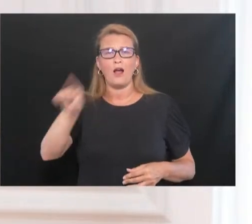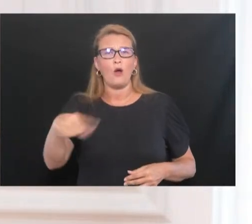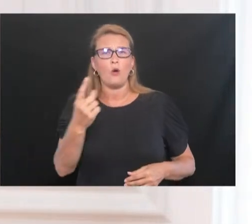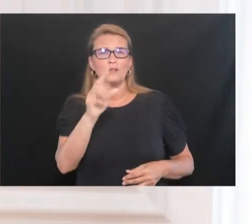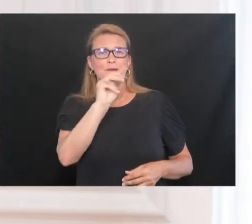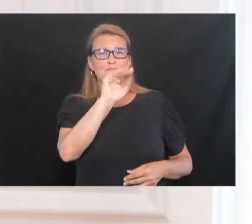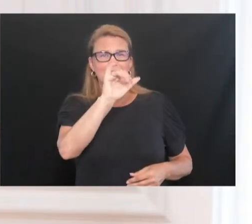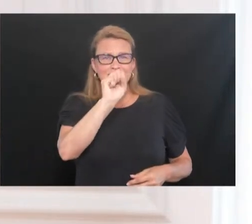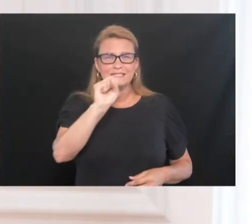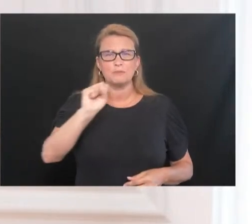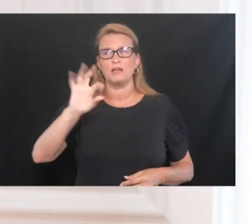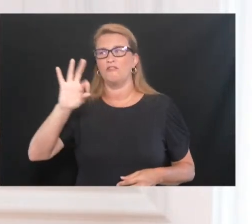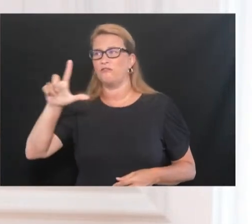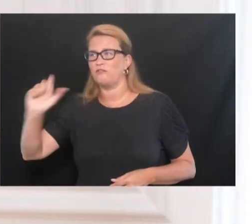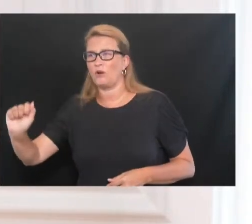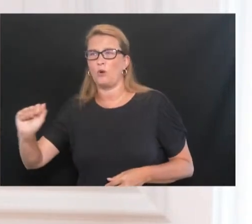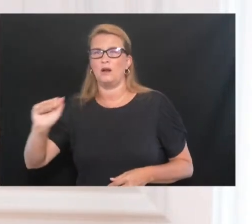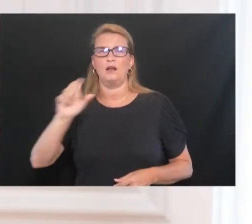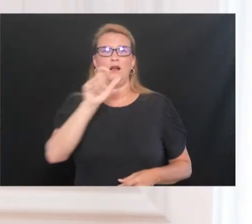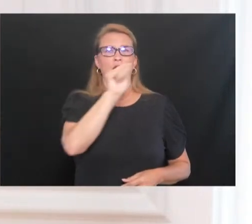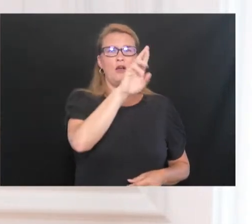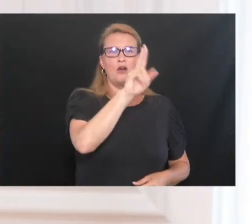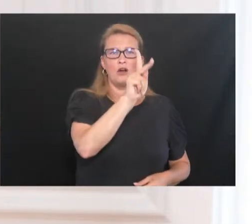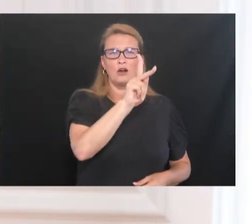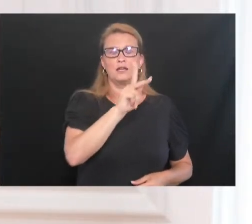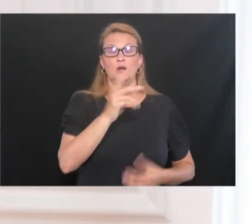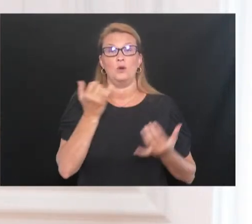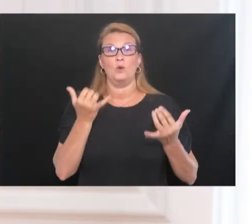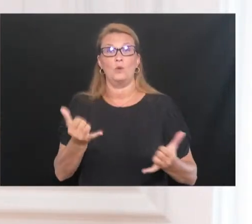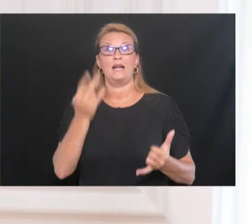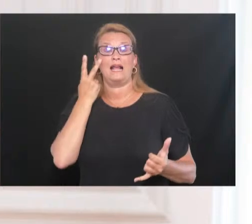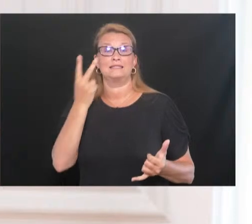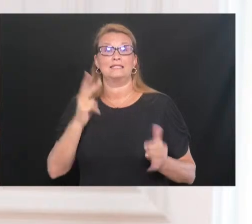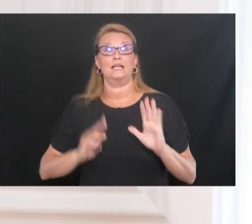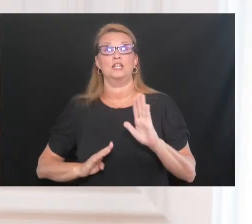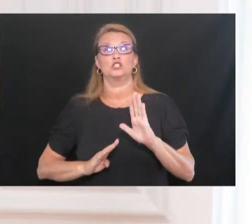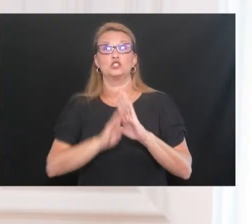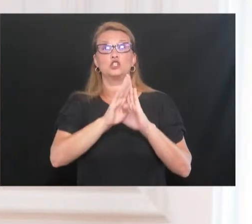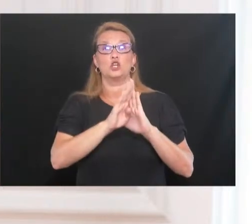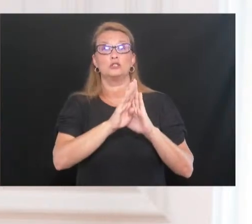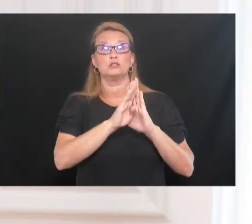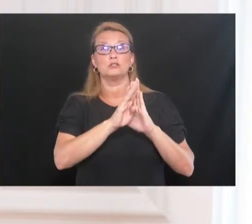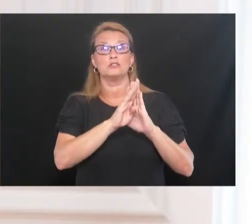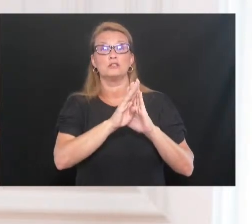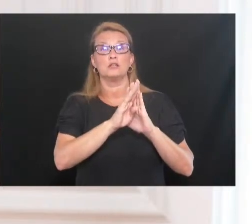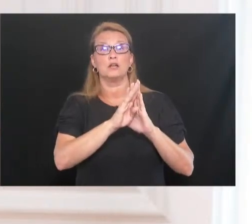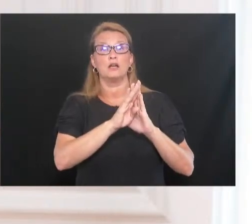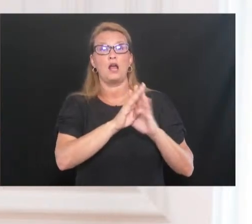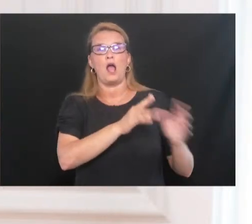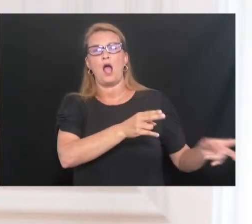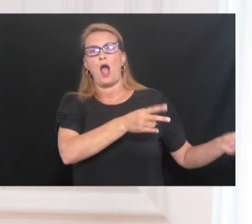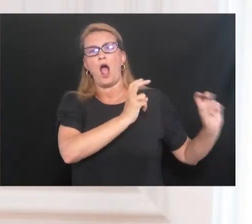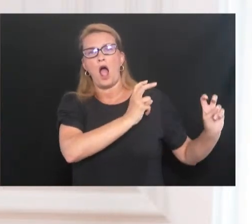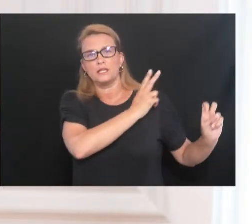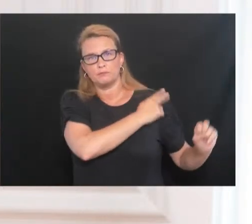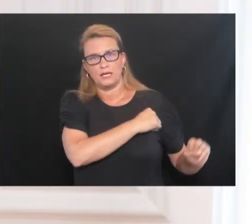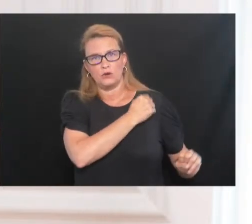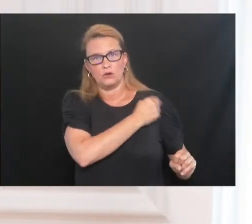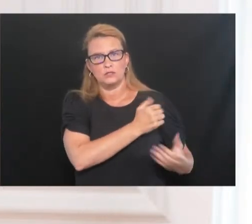all around the country, we're starting to see a surge of people that are going to the hospitals that are getting